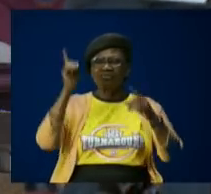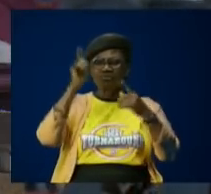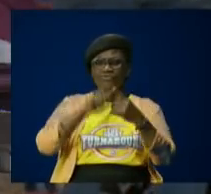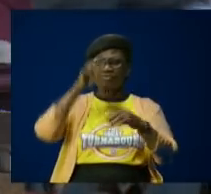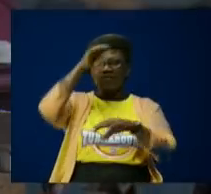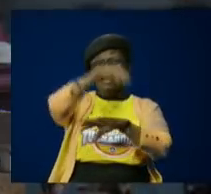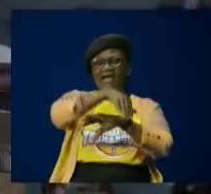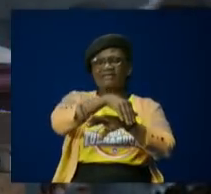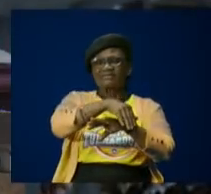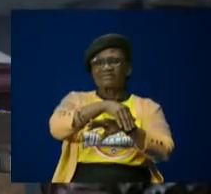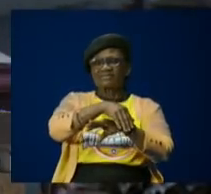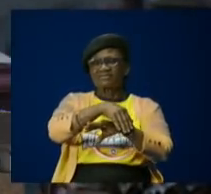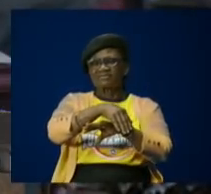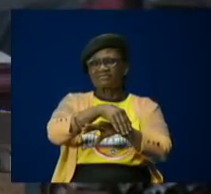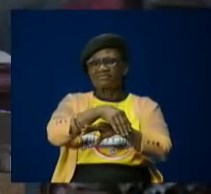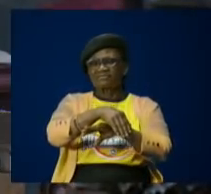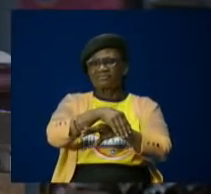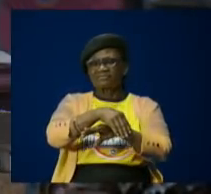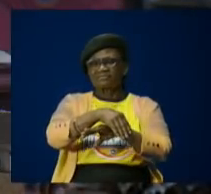tonight.